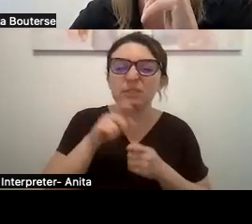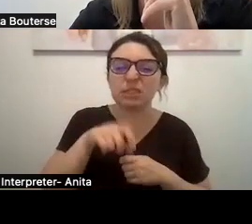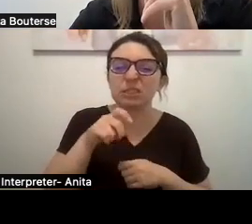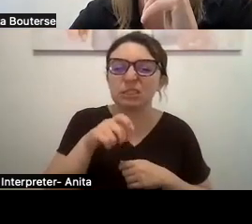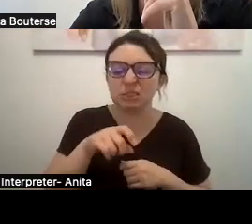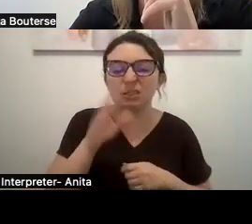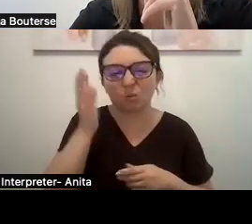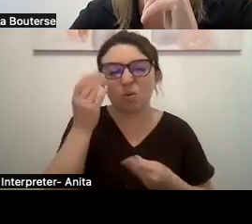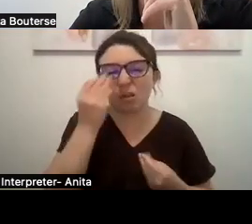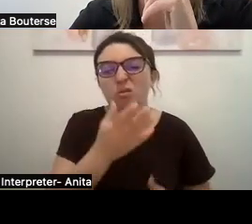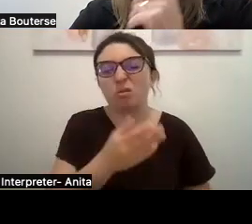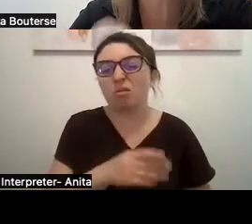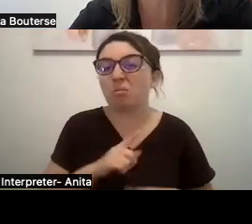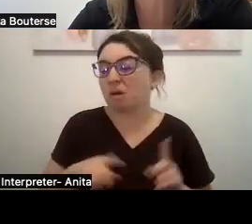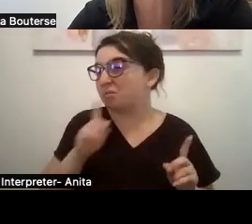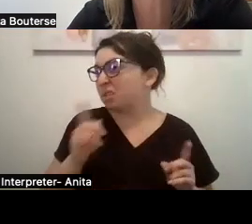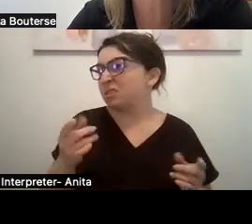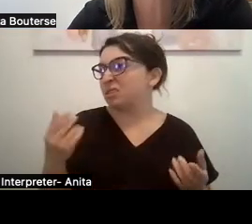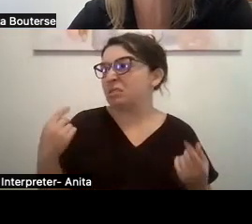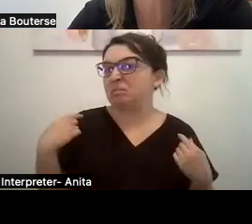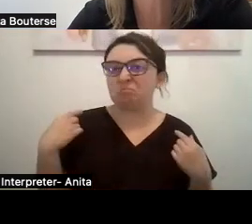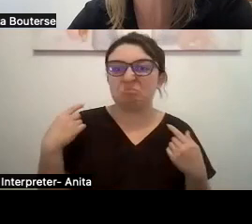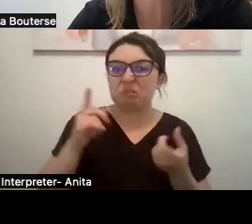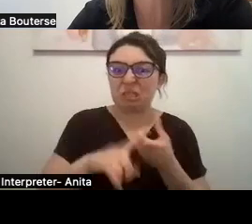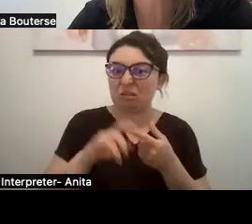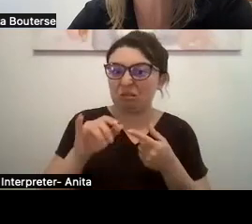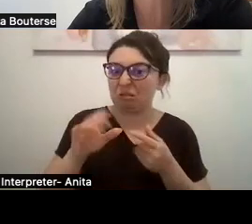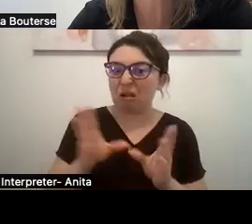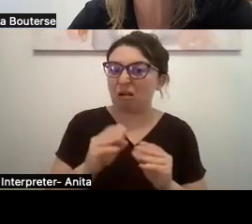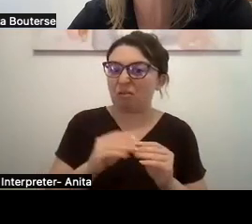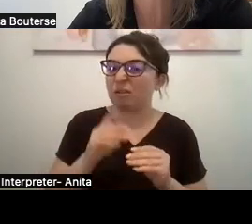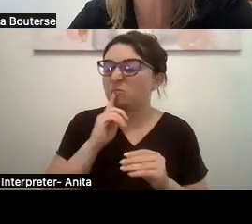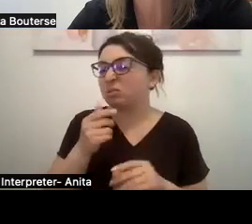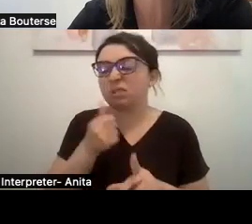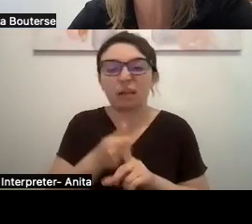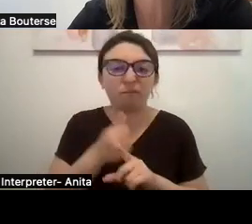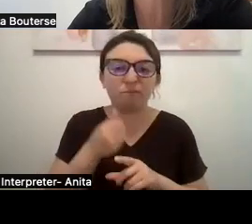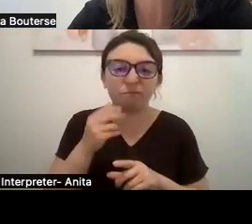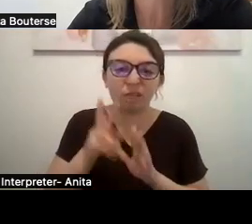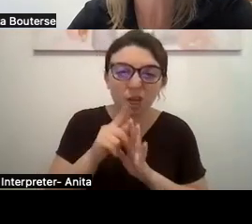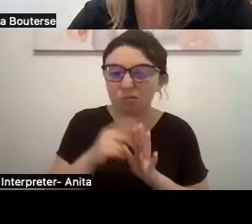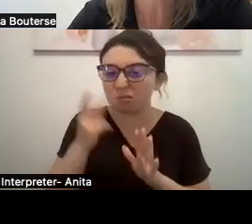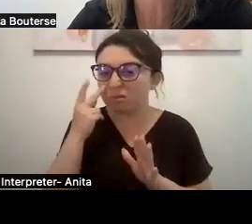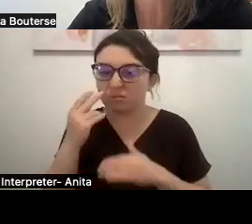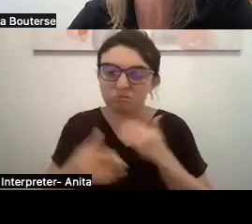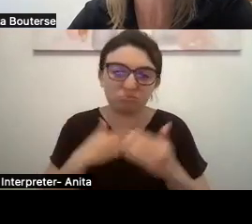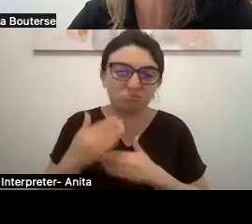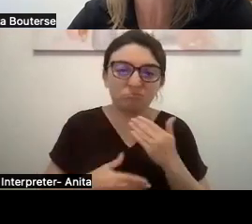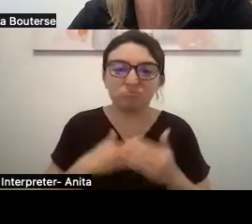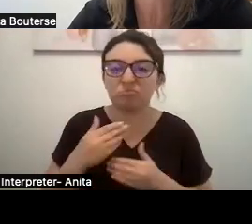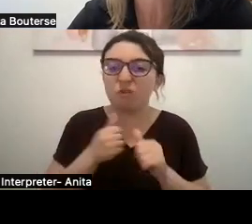Then we'll let you know then. But up until then, just those videos go